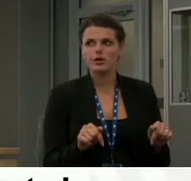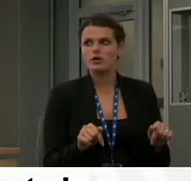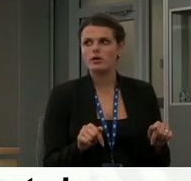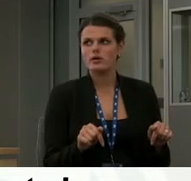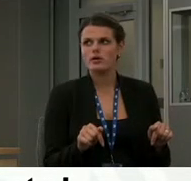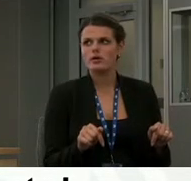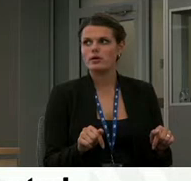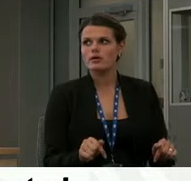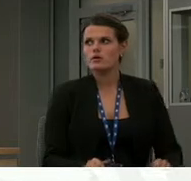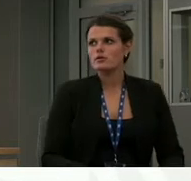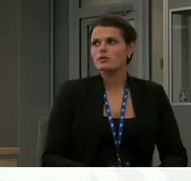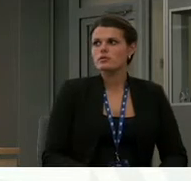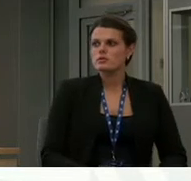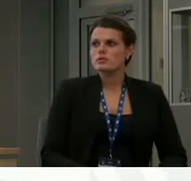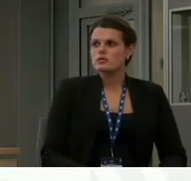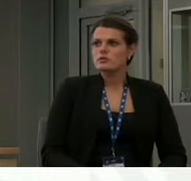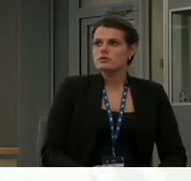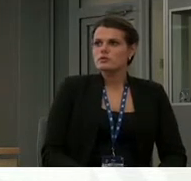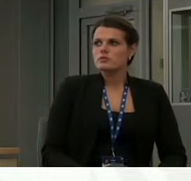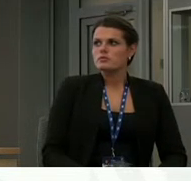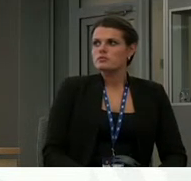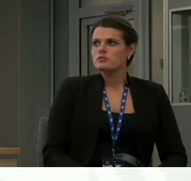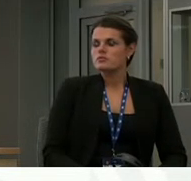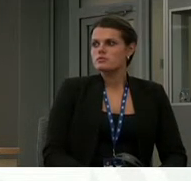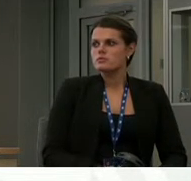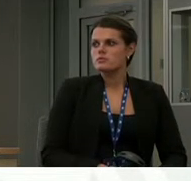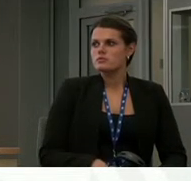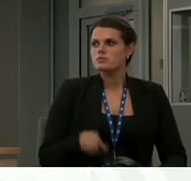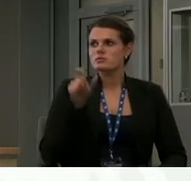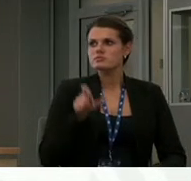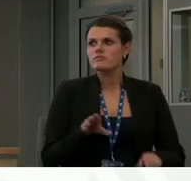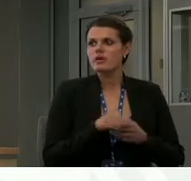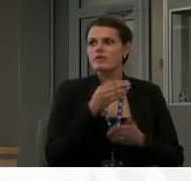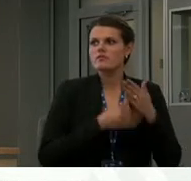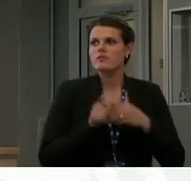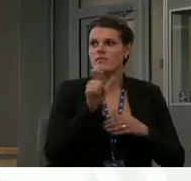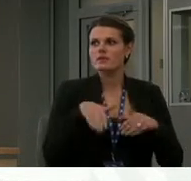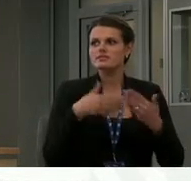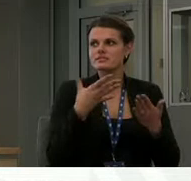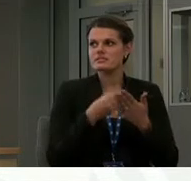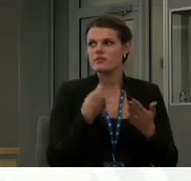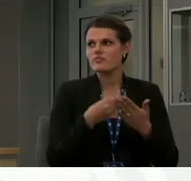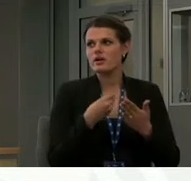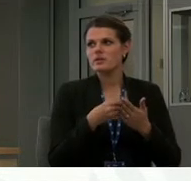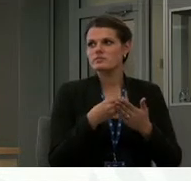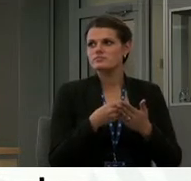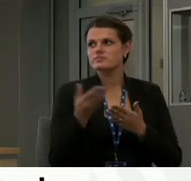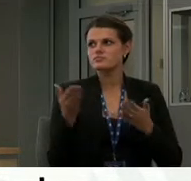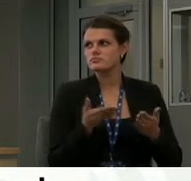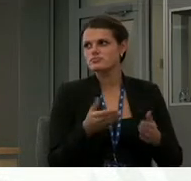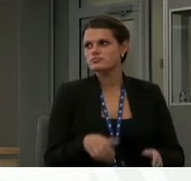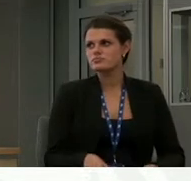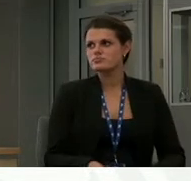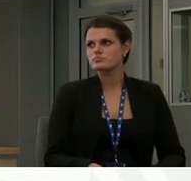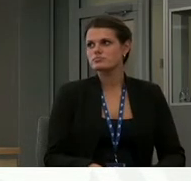the president of the European Disability Forum. We're really happy that you can be here, and on behalf of the persons